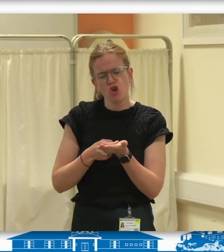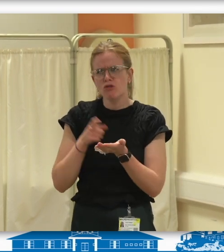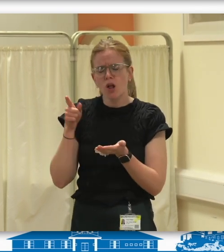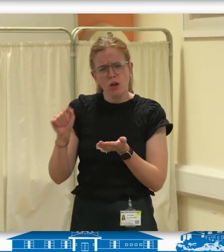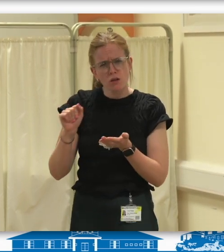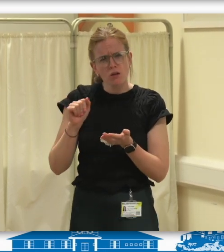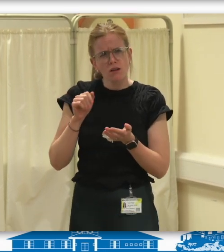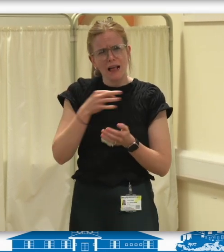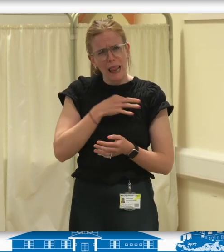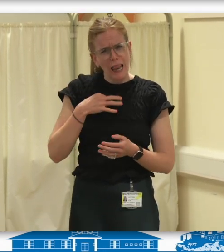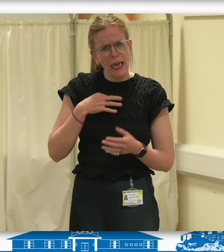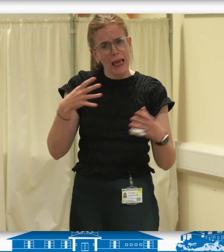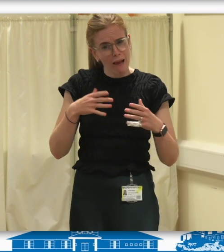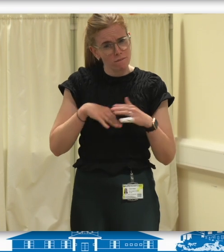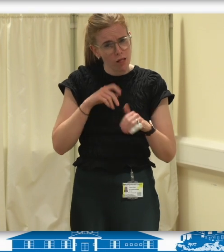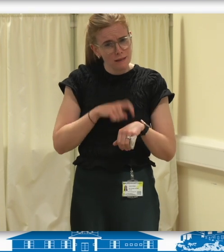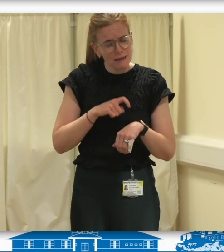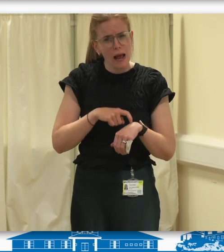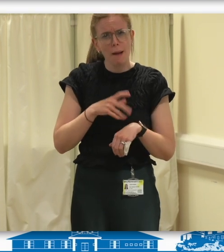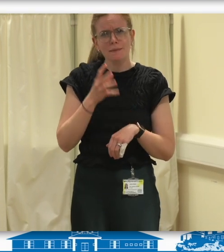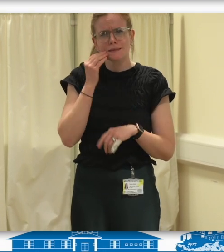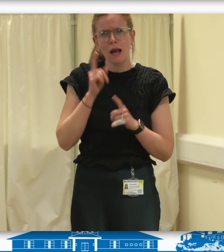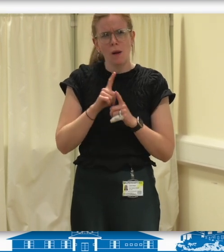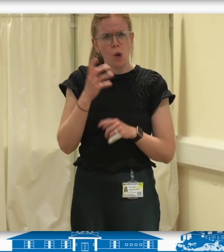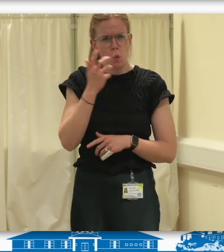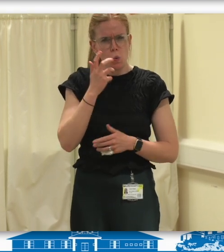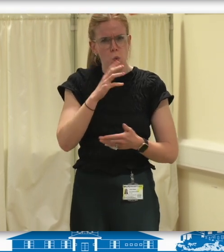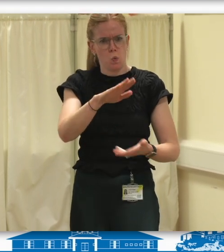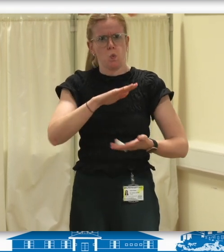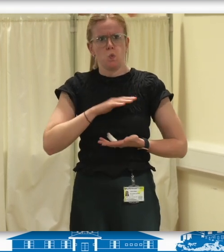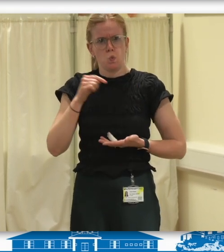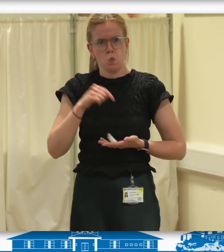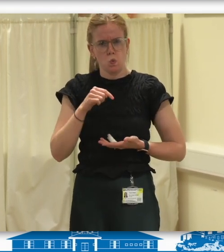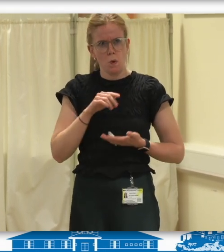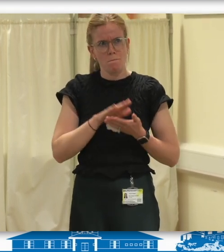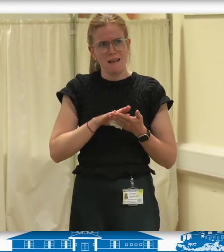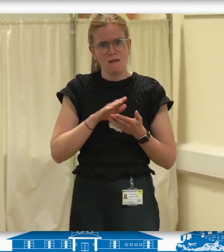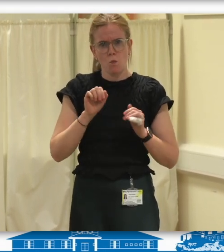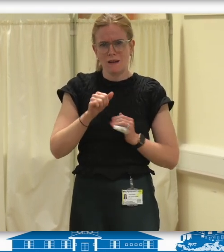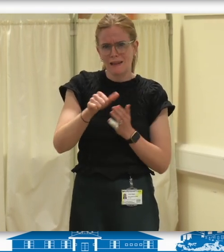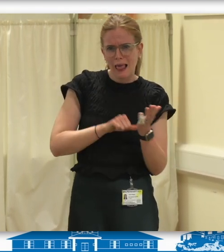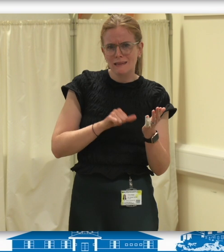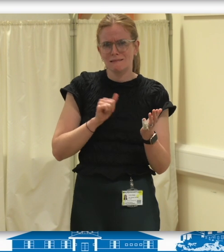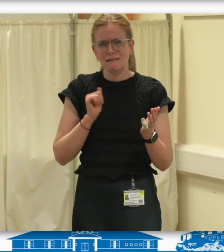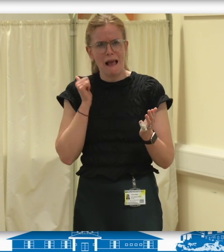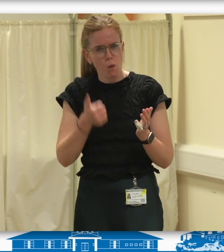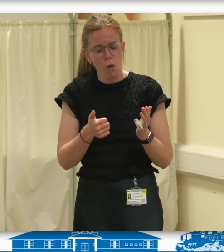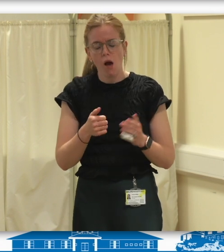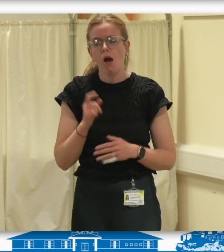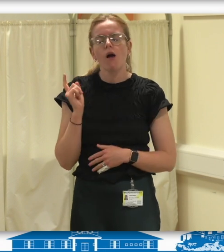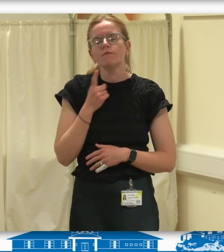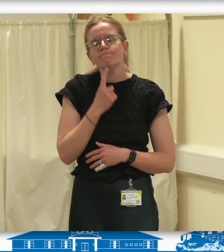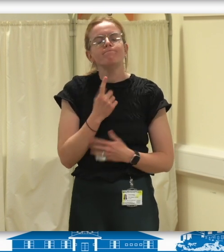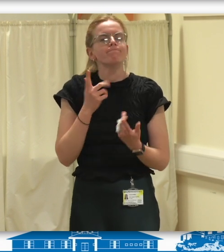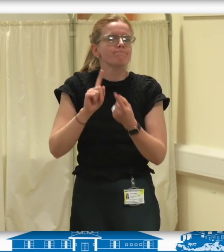sounds quite a high caseload, and what kind of waiting list does that result in? So at the moment, the waiting